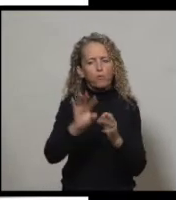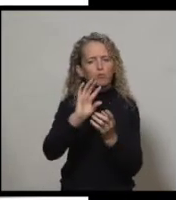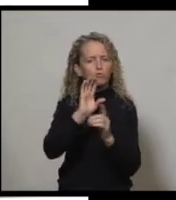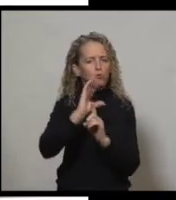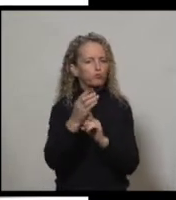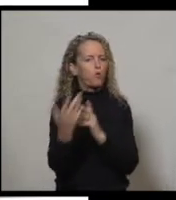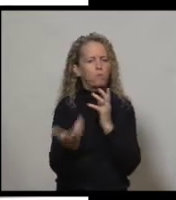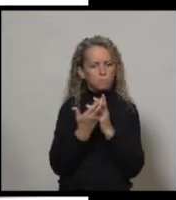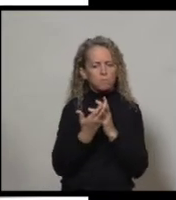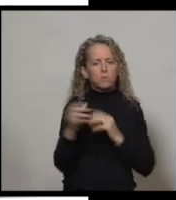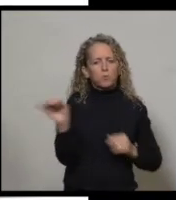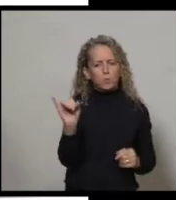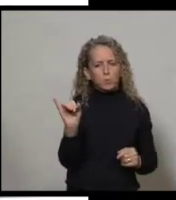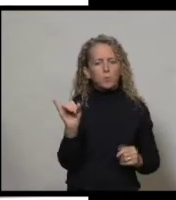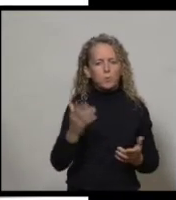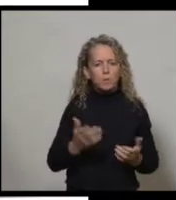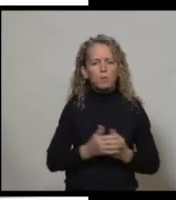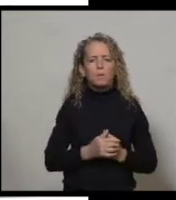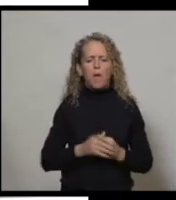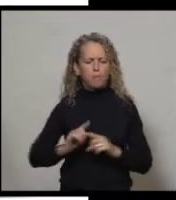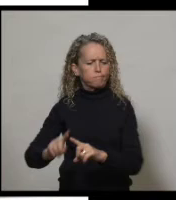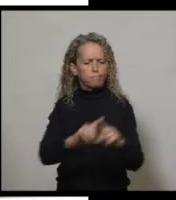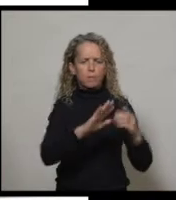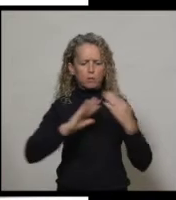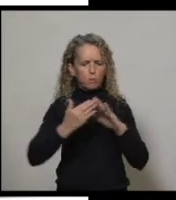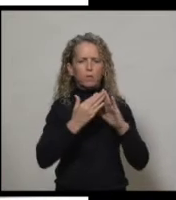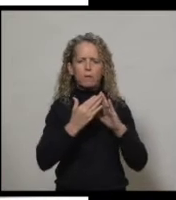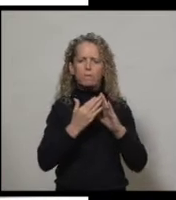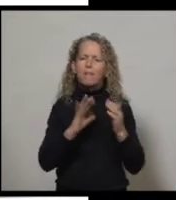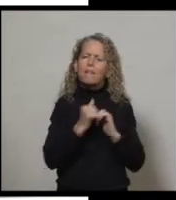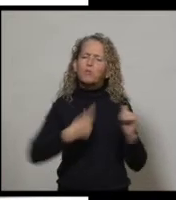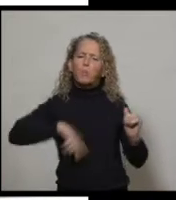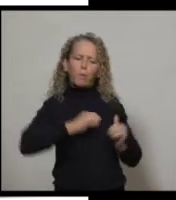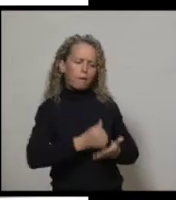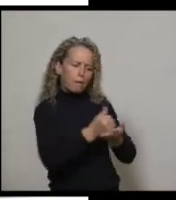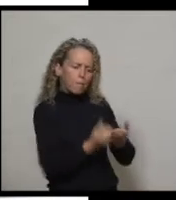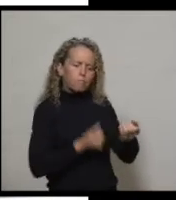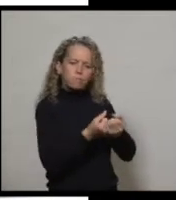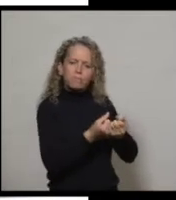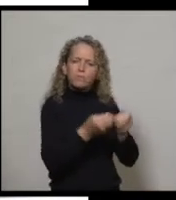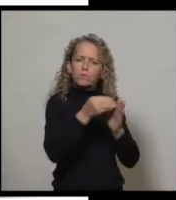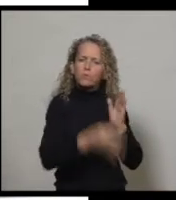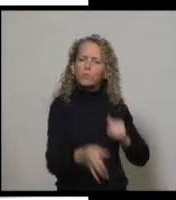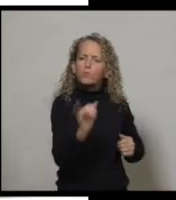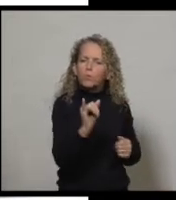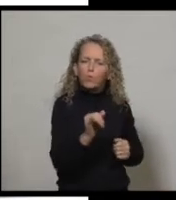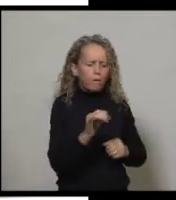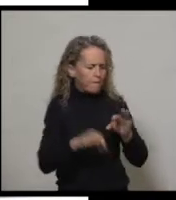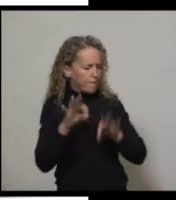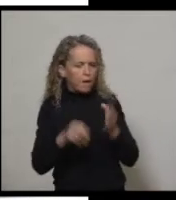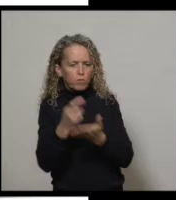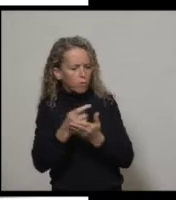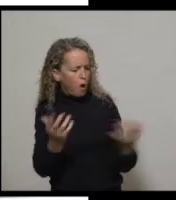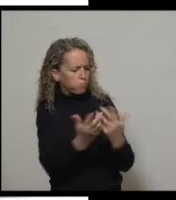as a community, as individually, how do we help these students navigate our systems? How do we help them to find meaningful resources from them